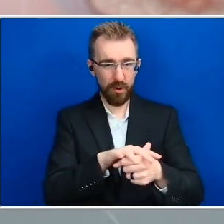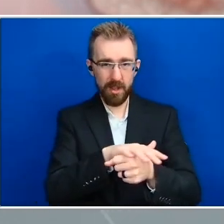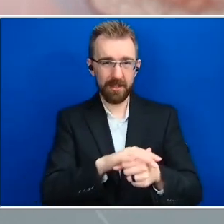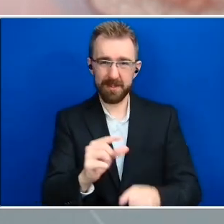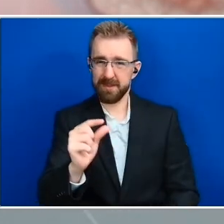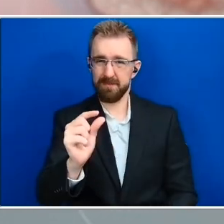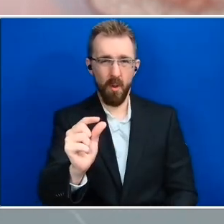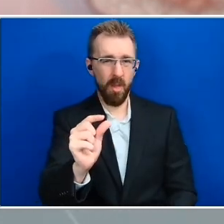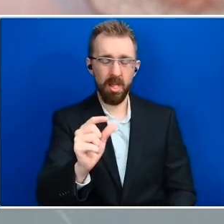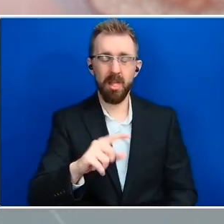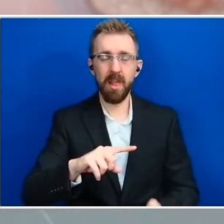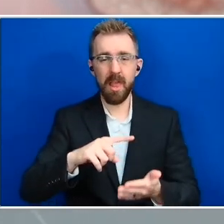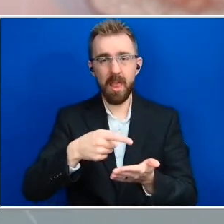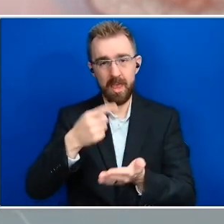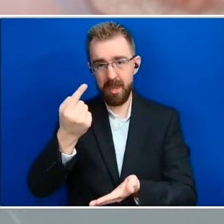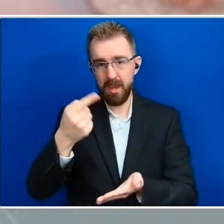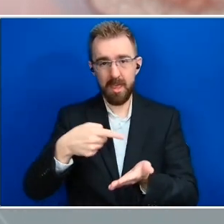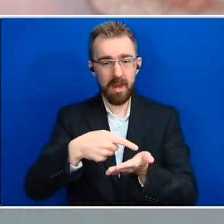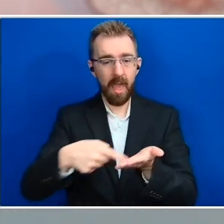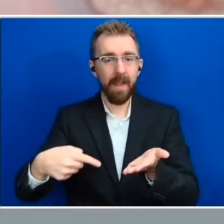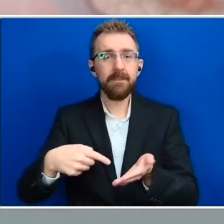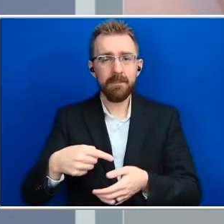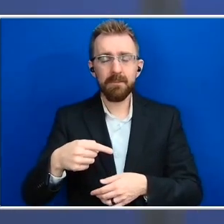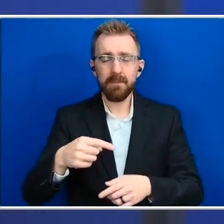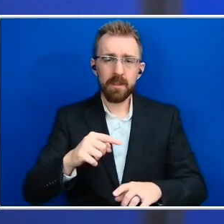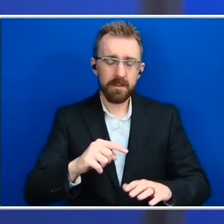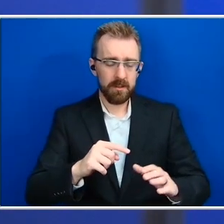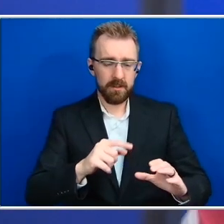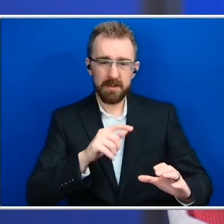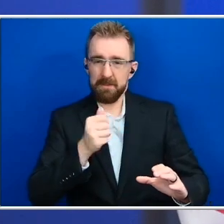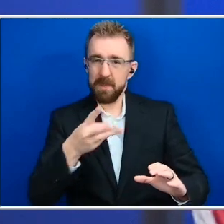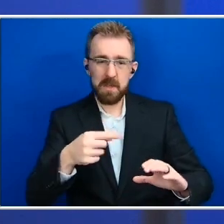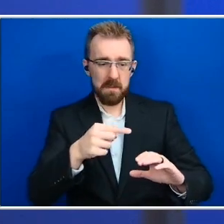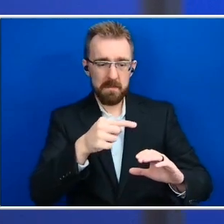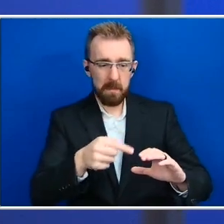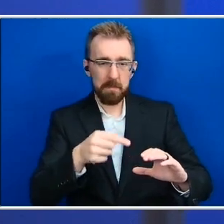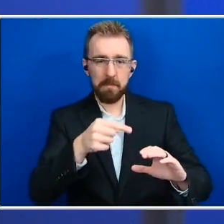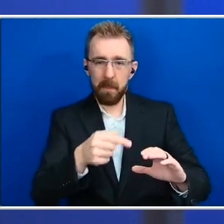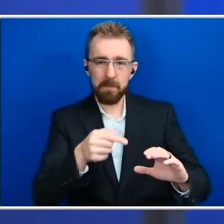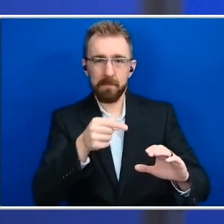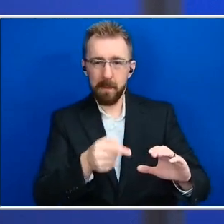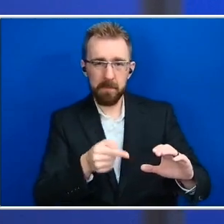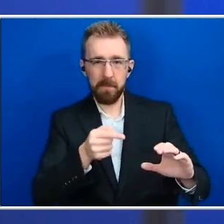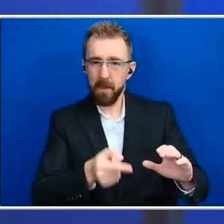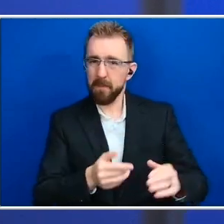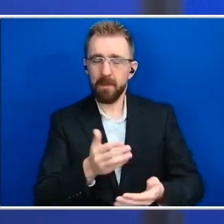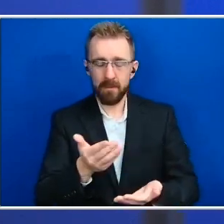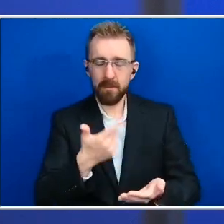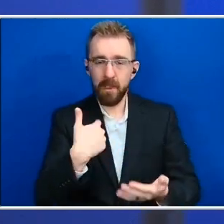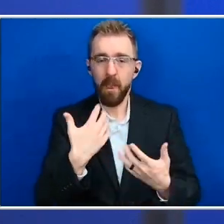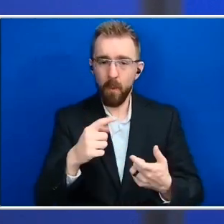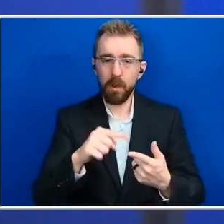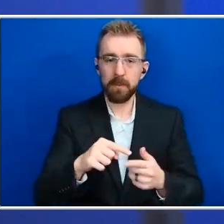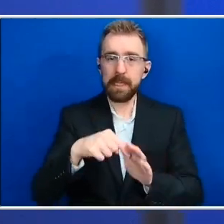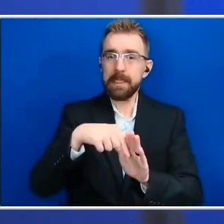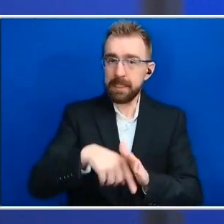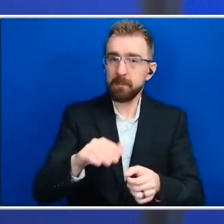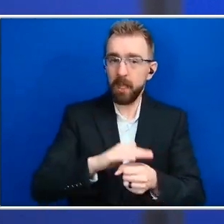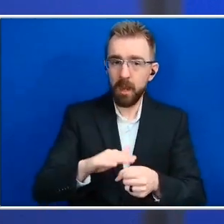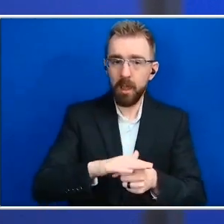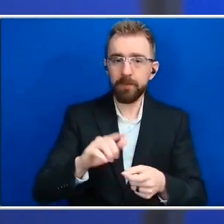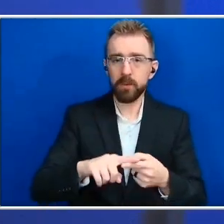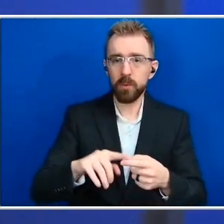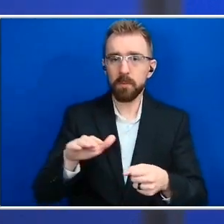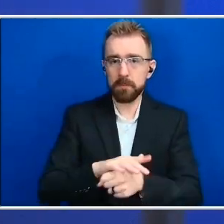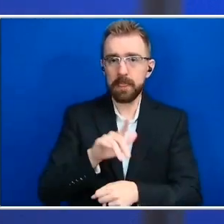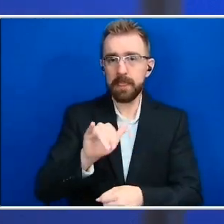cuts a few fibers at a time, because I want to be deep enough to make completely the tumor,